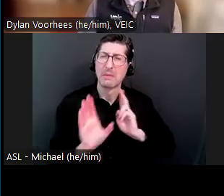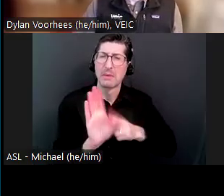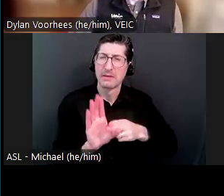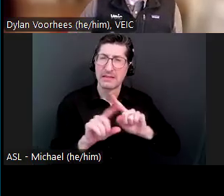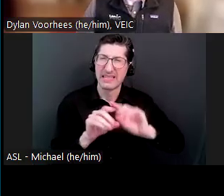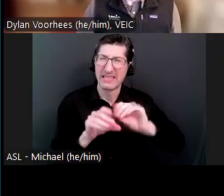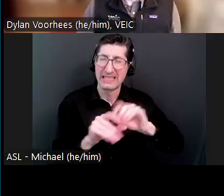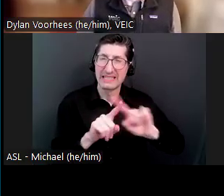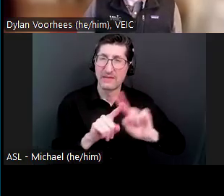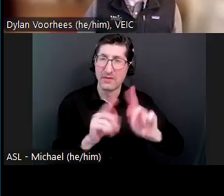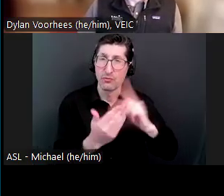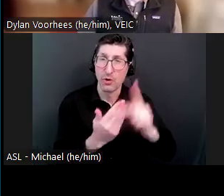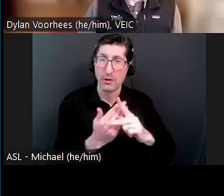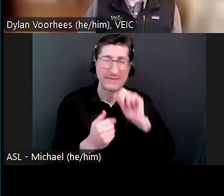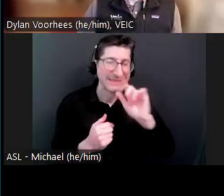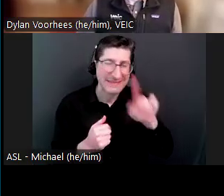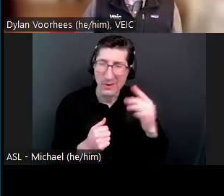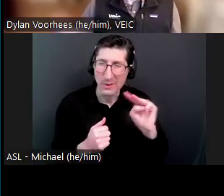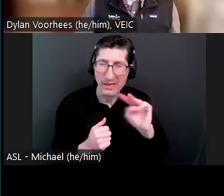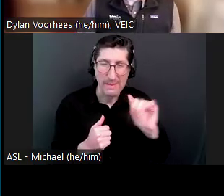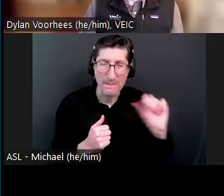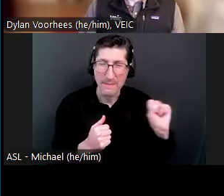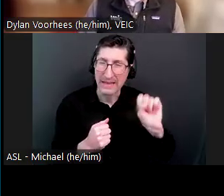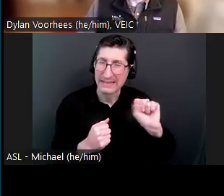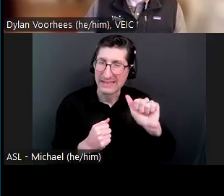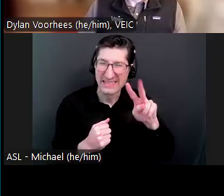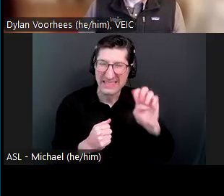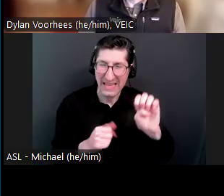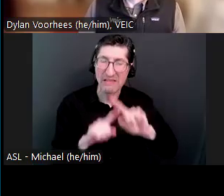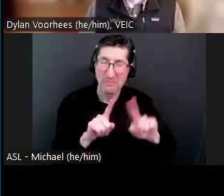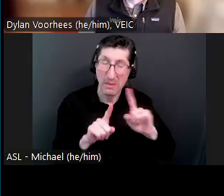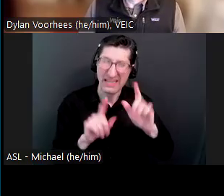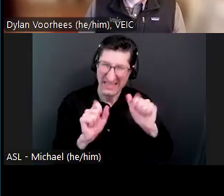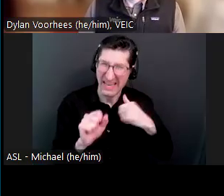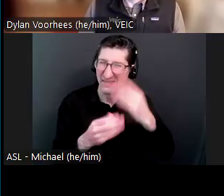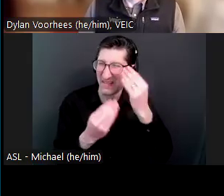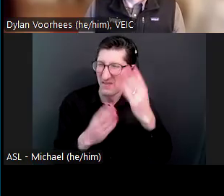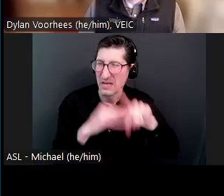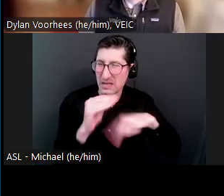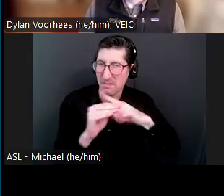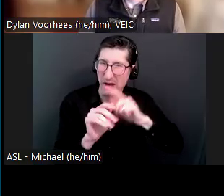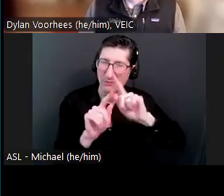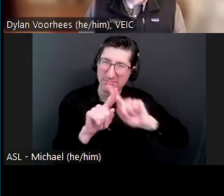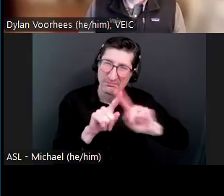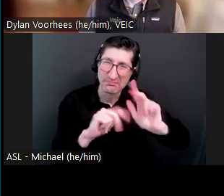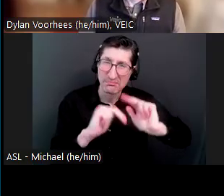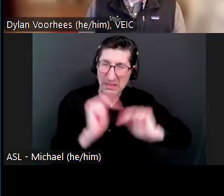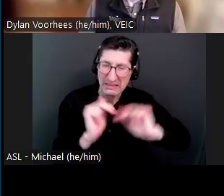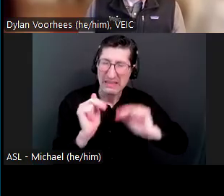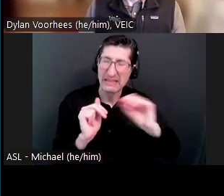MassSave, information about their buildings that would help the clearinghouse support customers' whole building